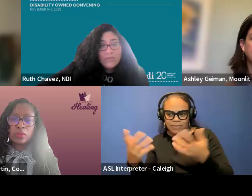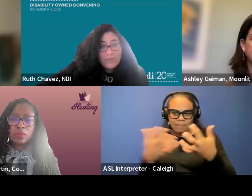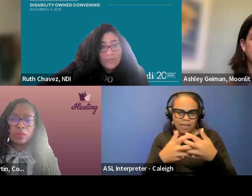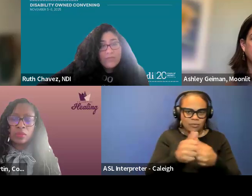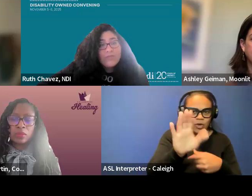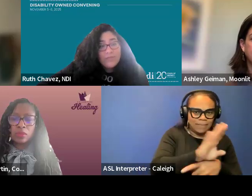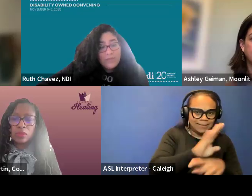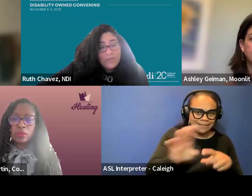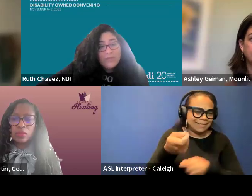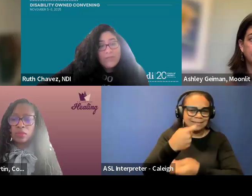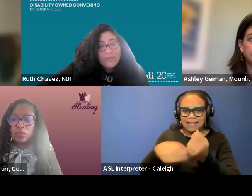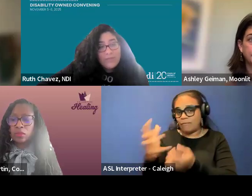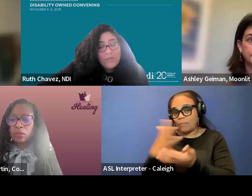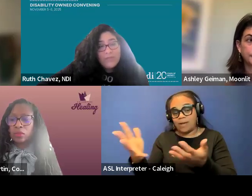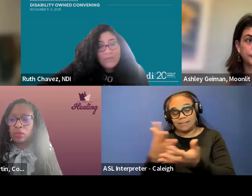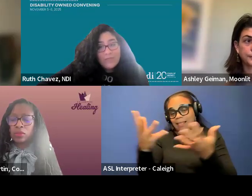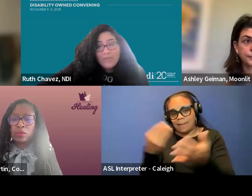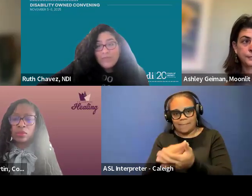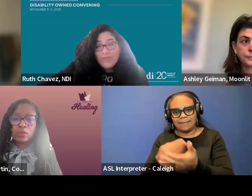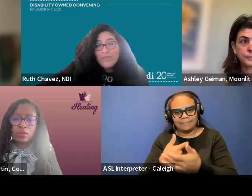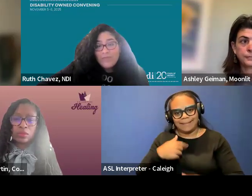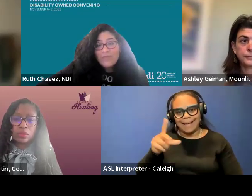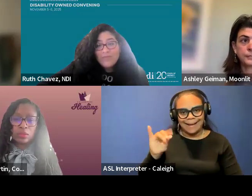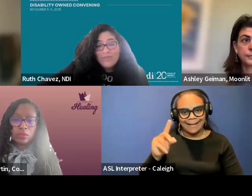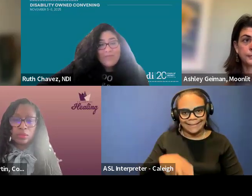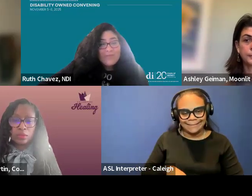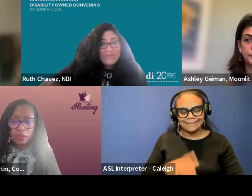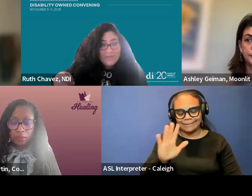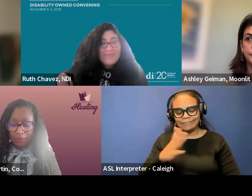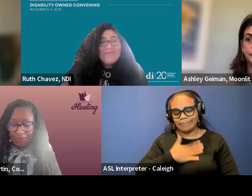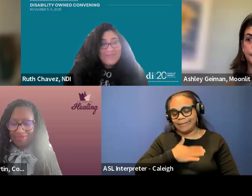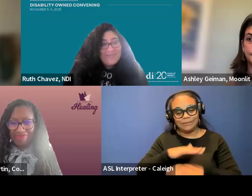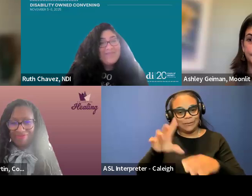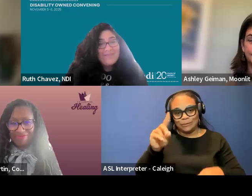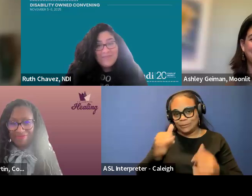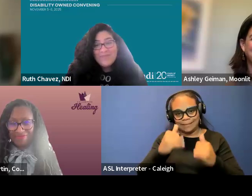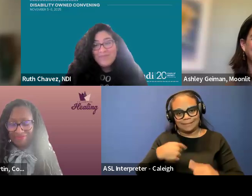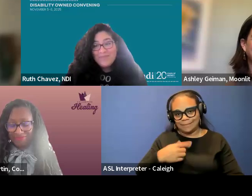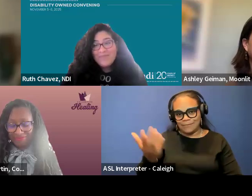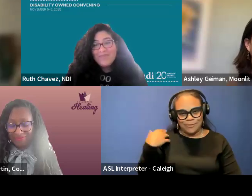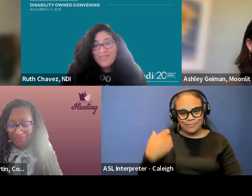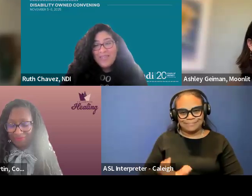did. So that's just a please don't do like I did.